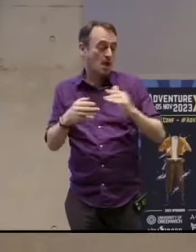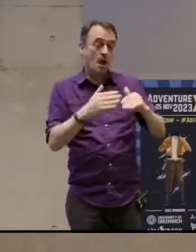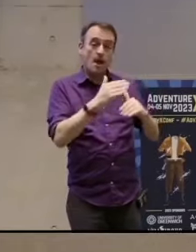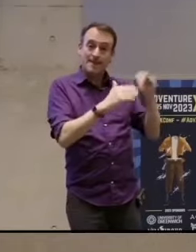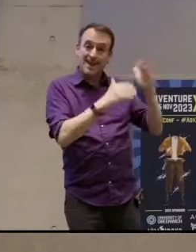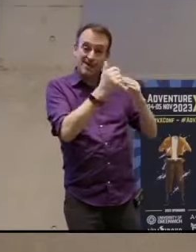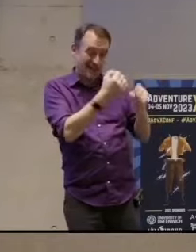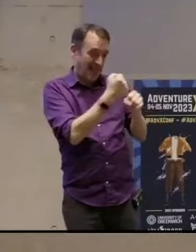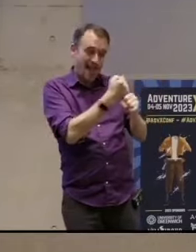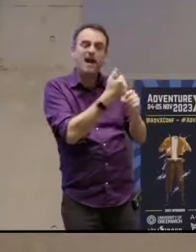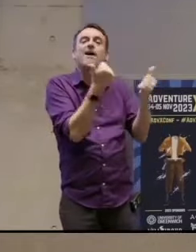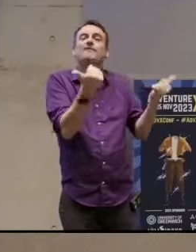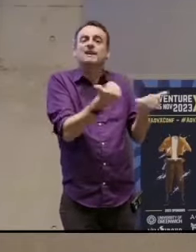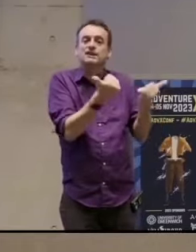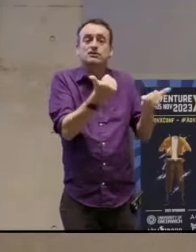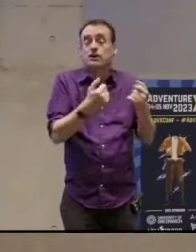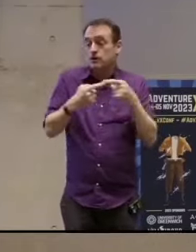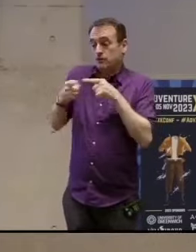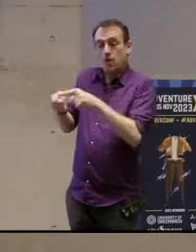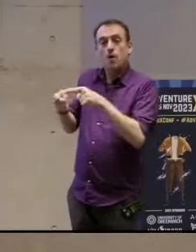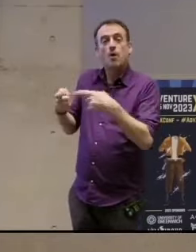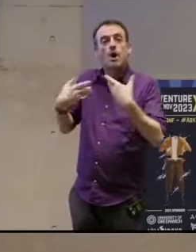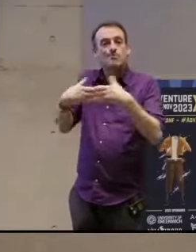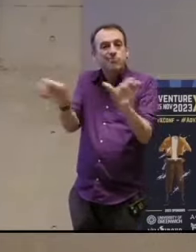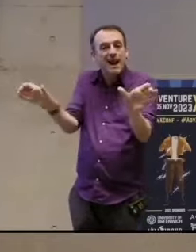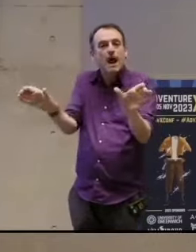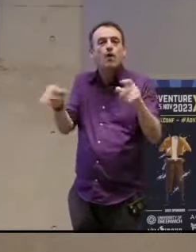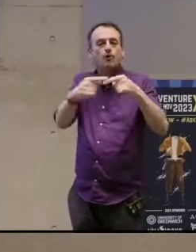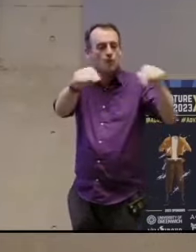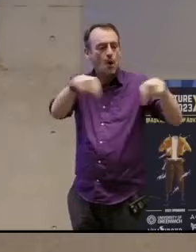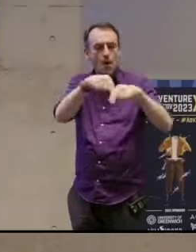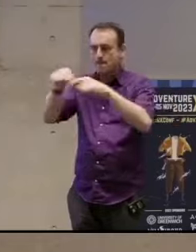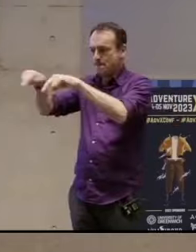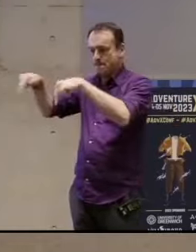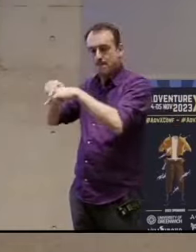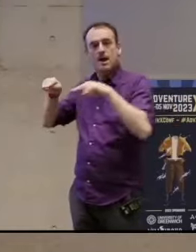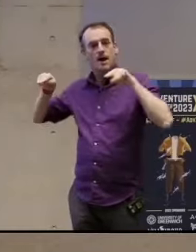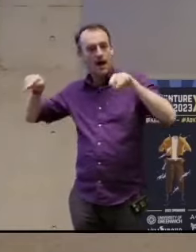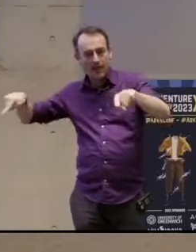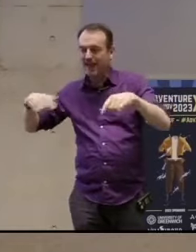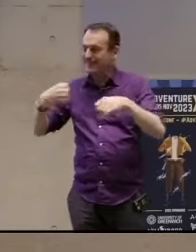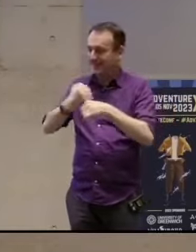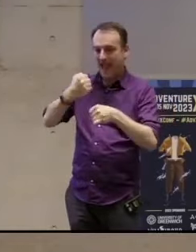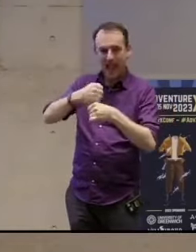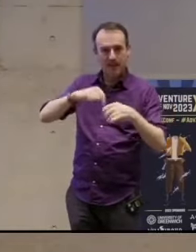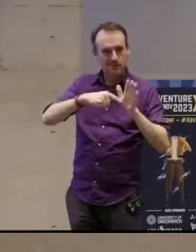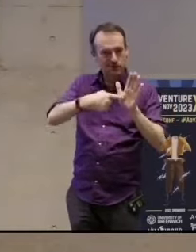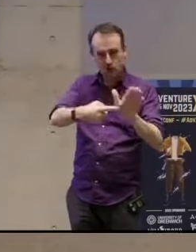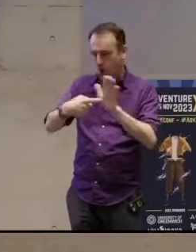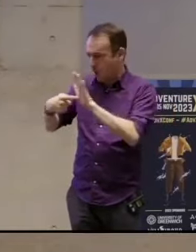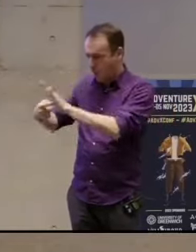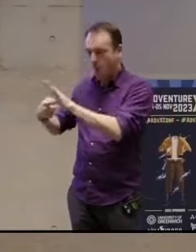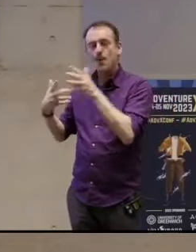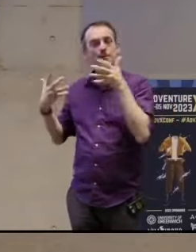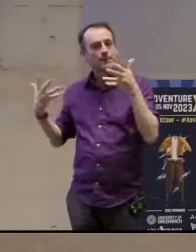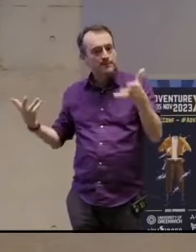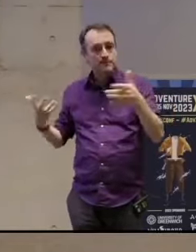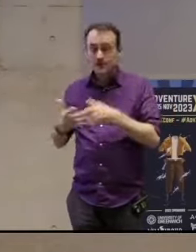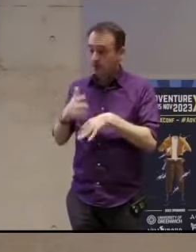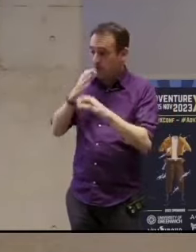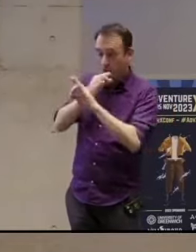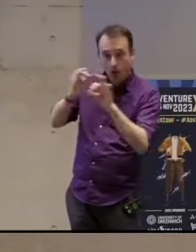So we had breakout rooms and played the game for them whilst allowing the participants to make